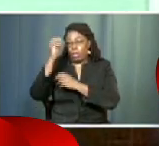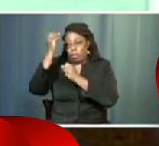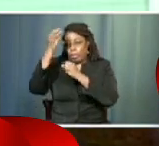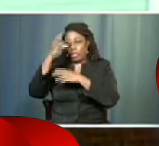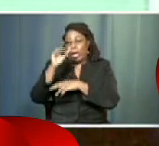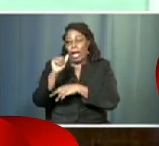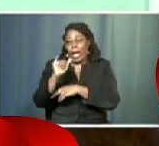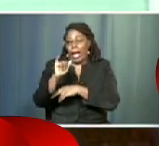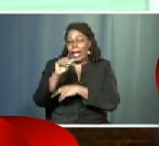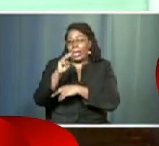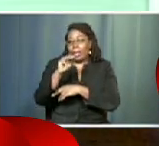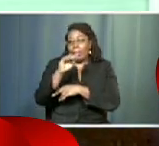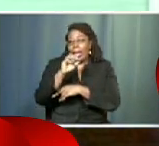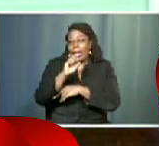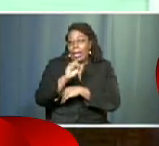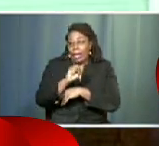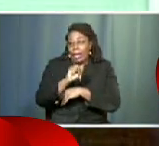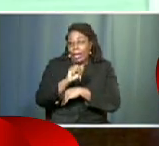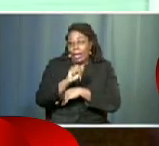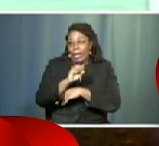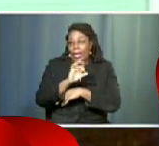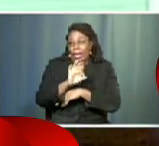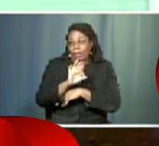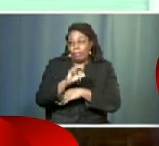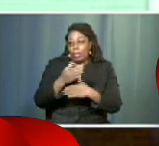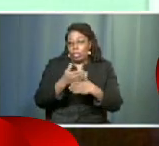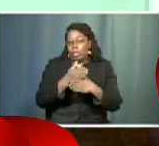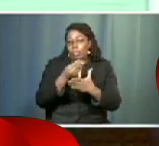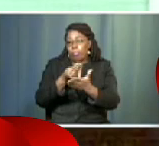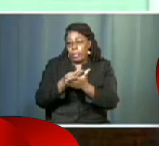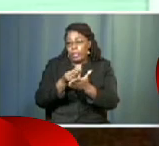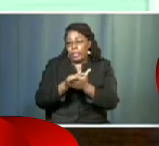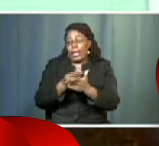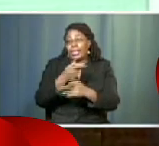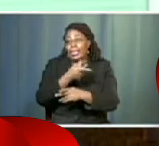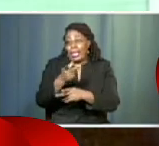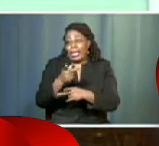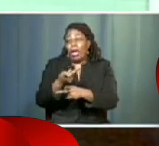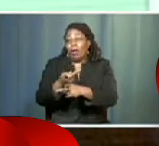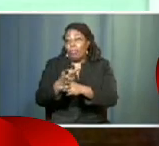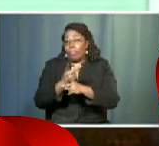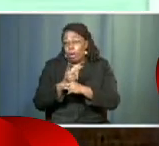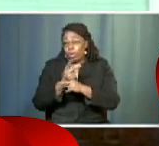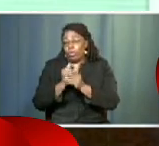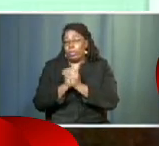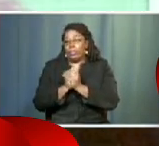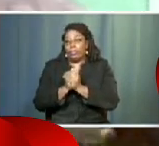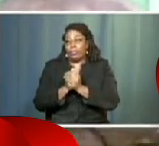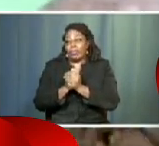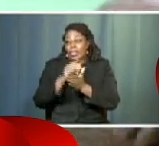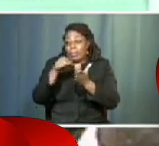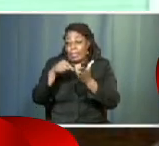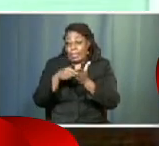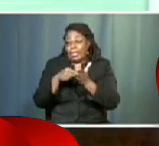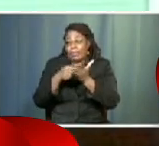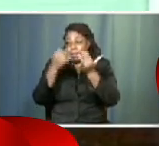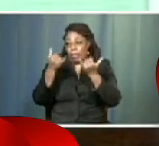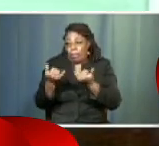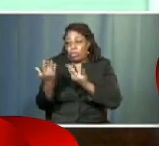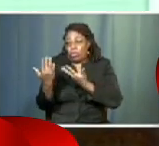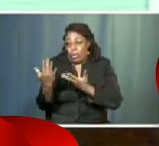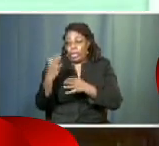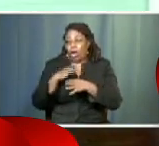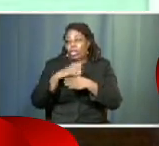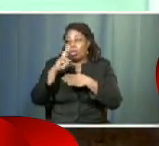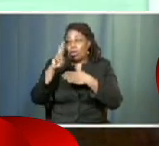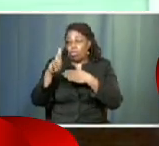the IMF to reveal to them the recipients of monies they borrowed. Meanwhile, this current government is waiting on the results